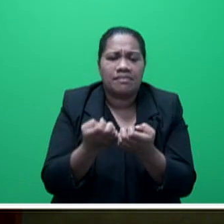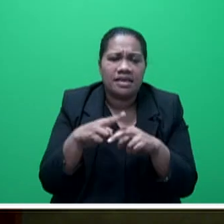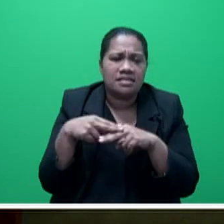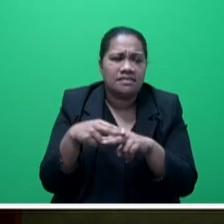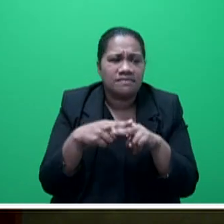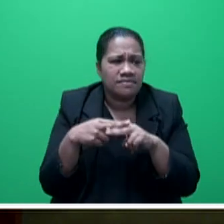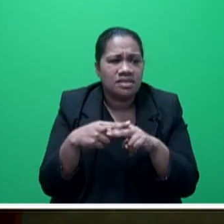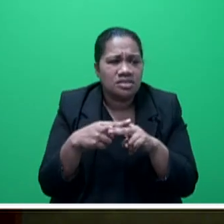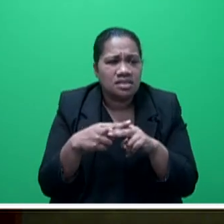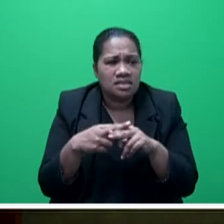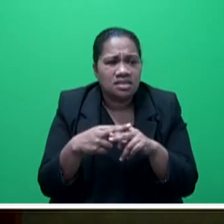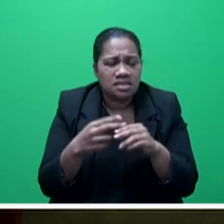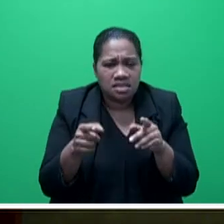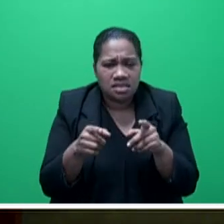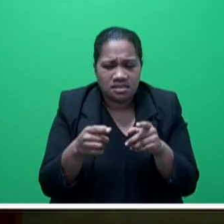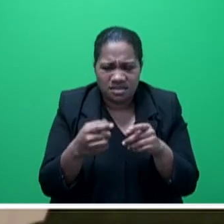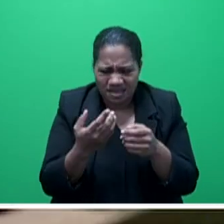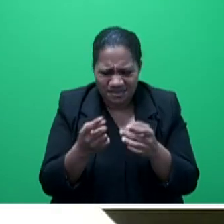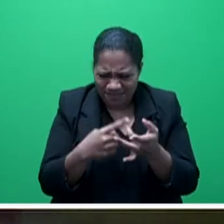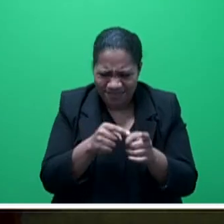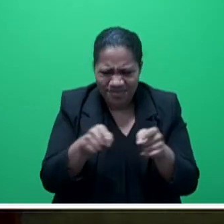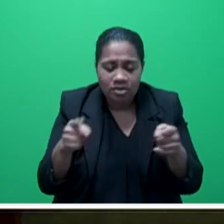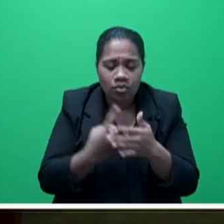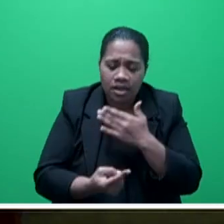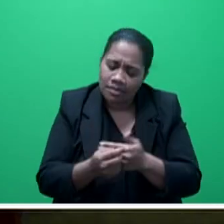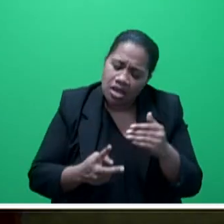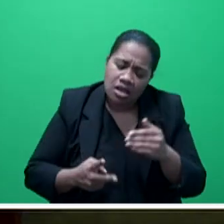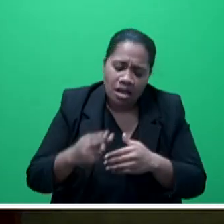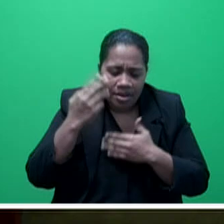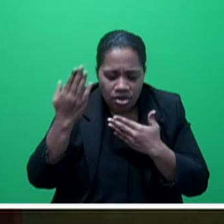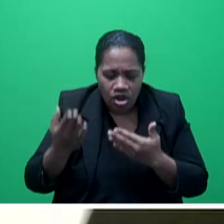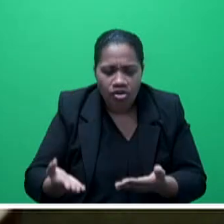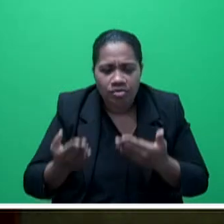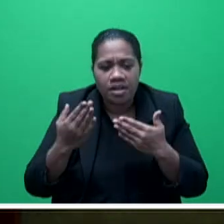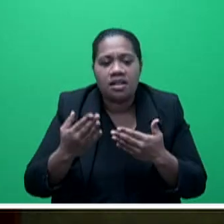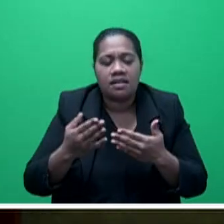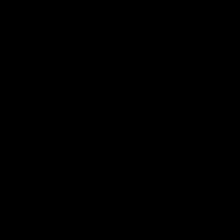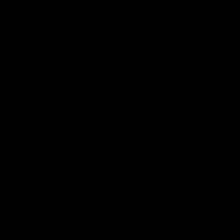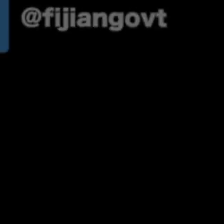species were lodged by Honourable Minister. Thank you, Honourable Speaker, sir.